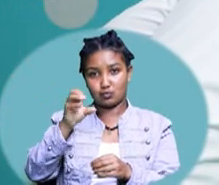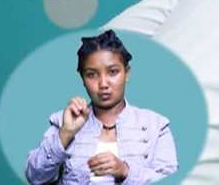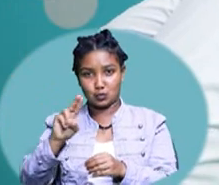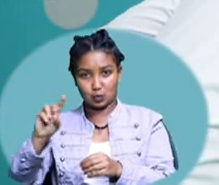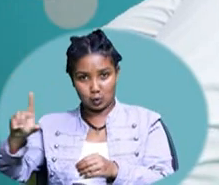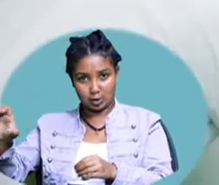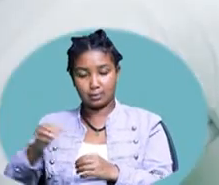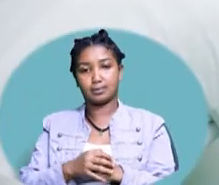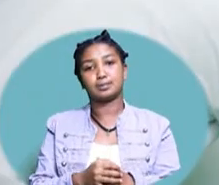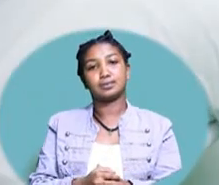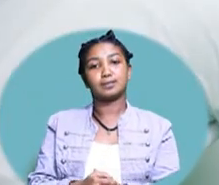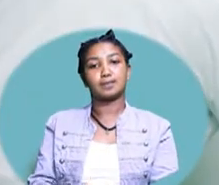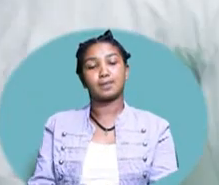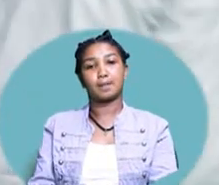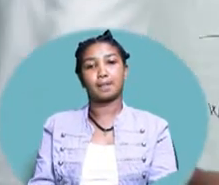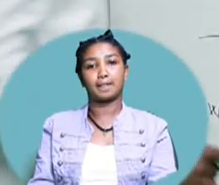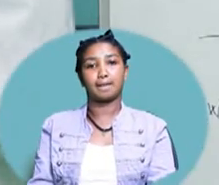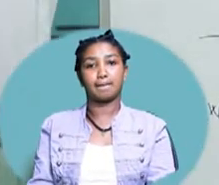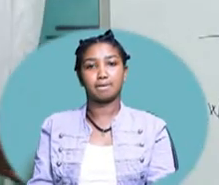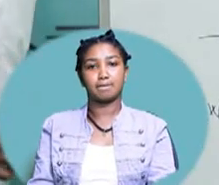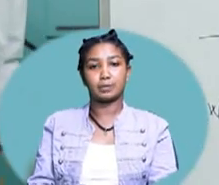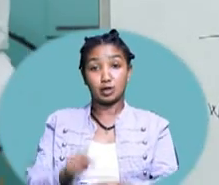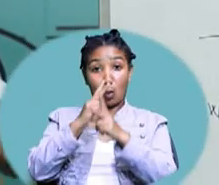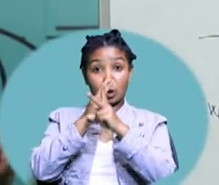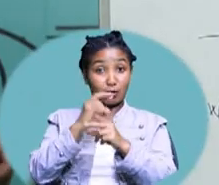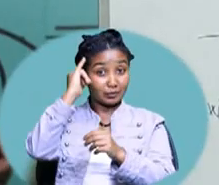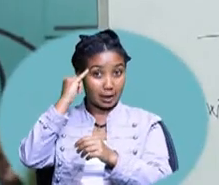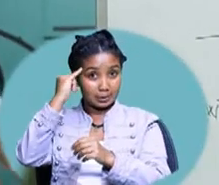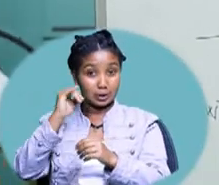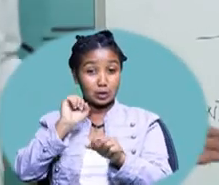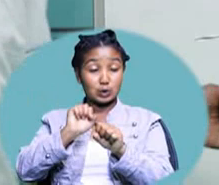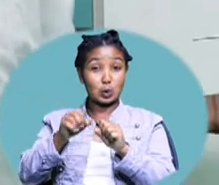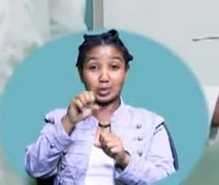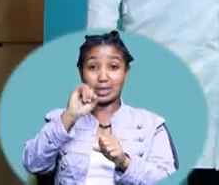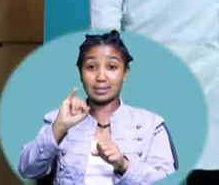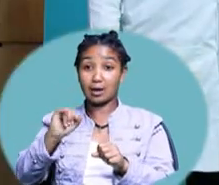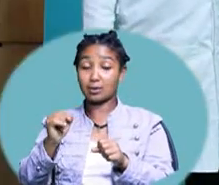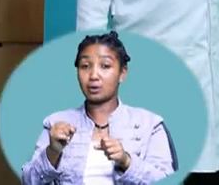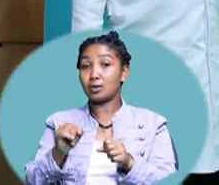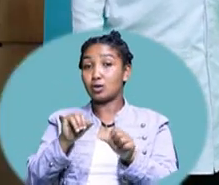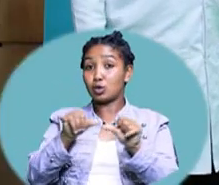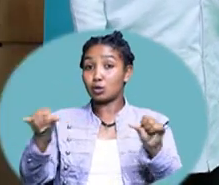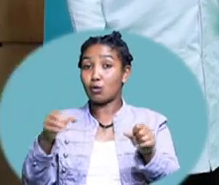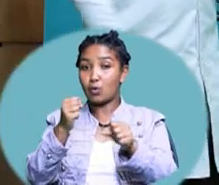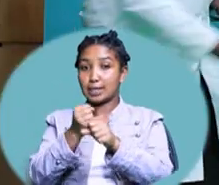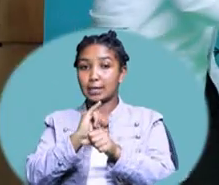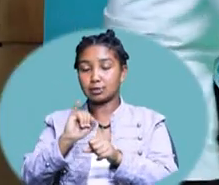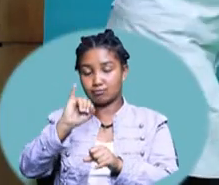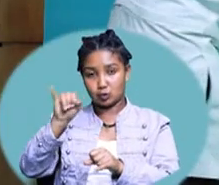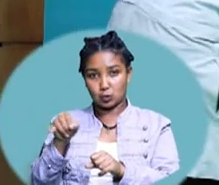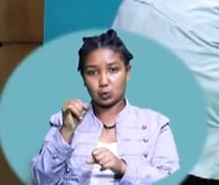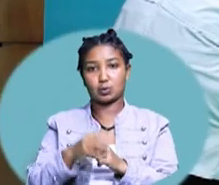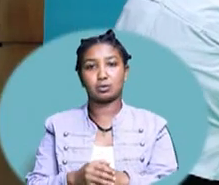Joule, in honor of James Prescott Joule. Therefore, the SI unit of work is